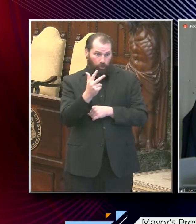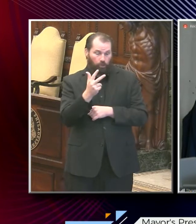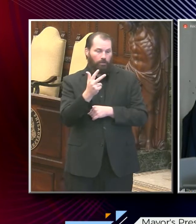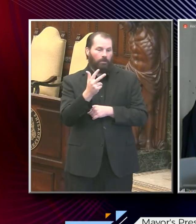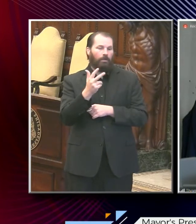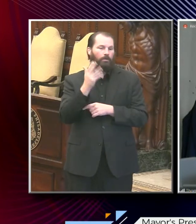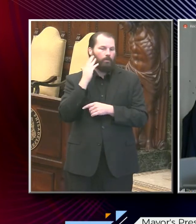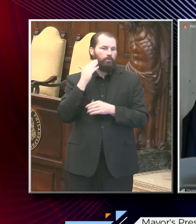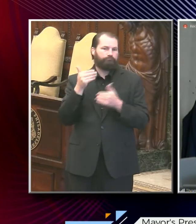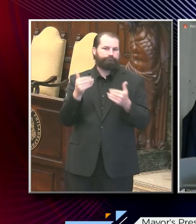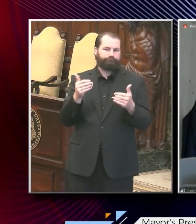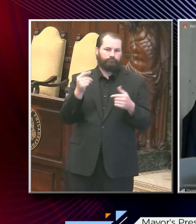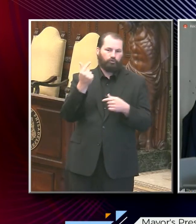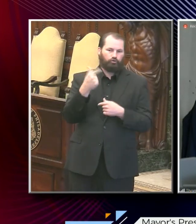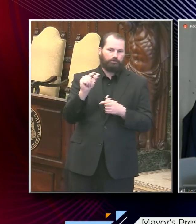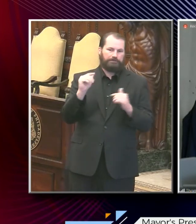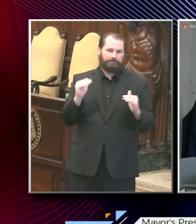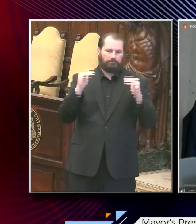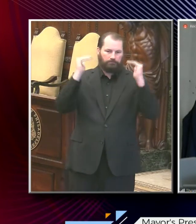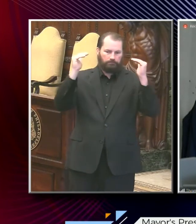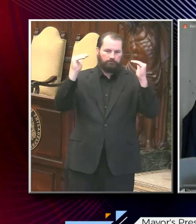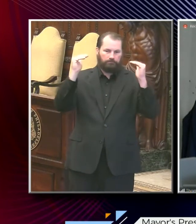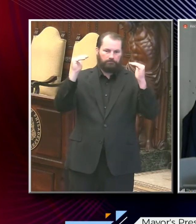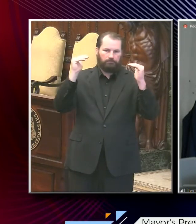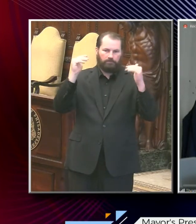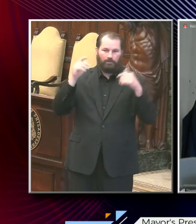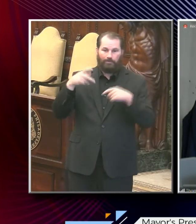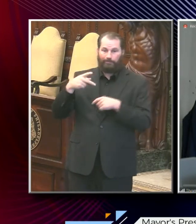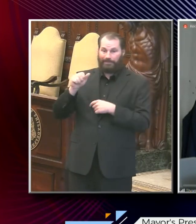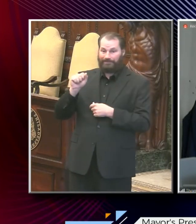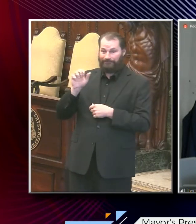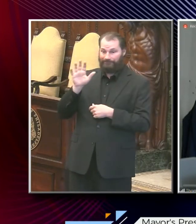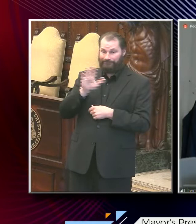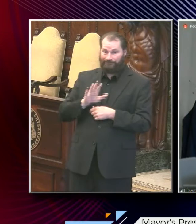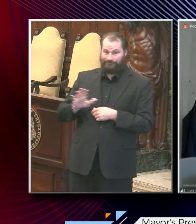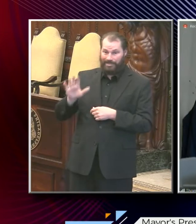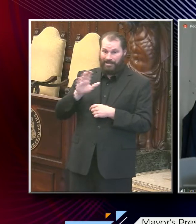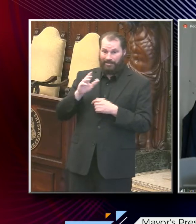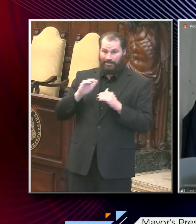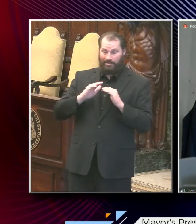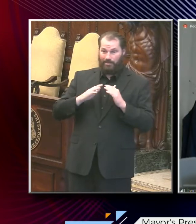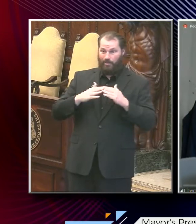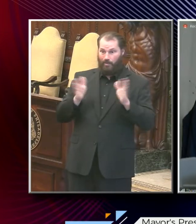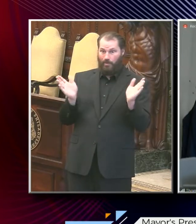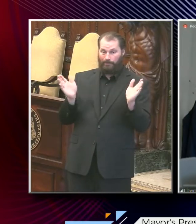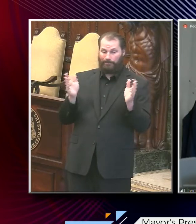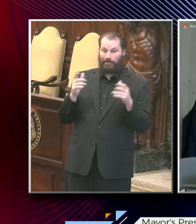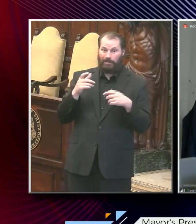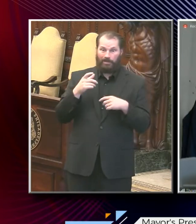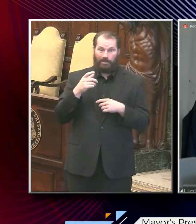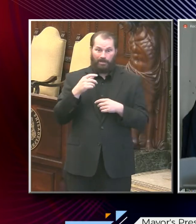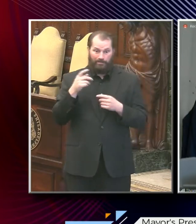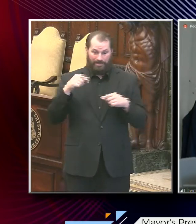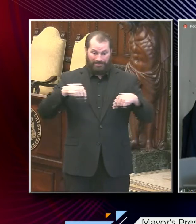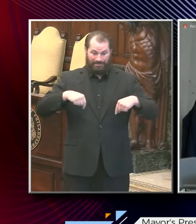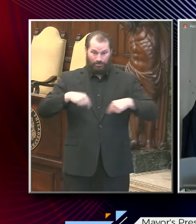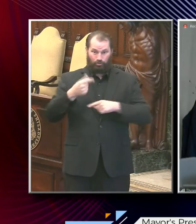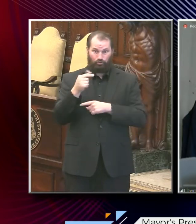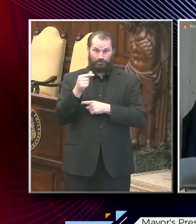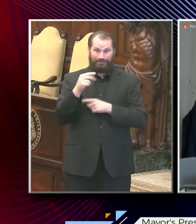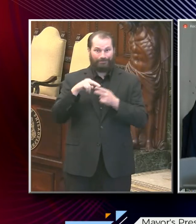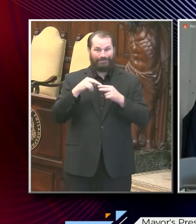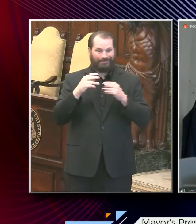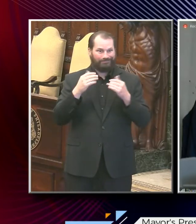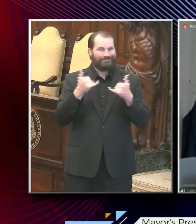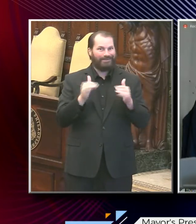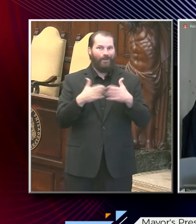week, that going to green does not mean that every activity is allowed, and green in Philadelphia will be more restrictive than green across the